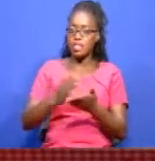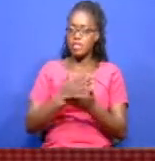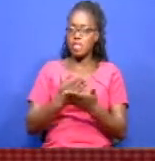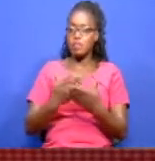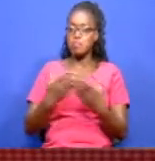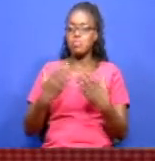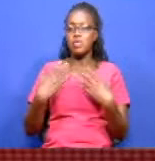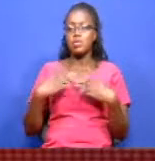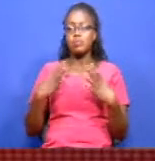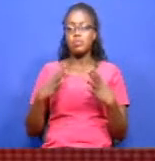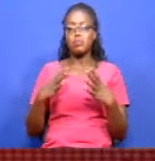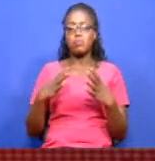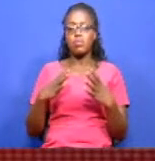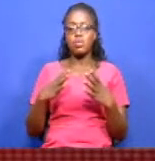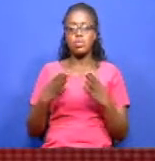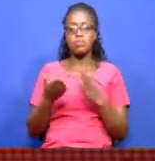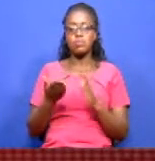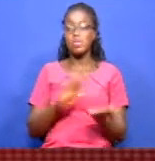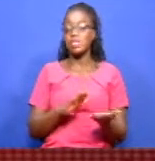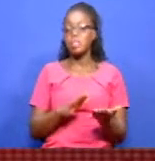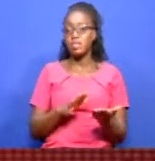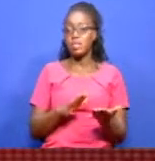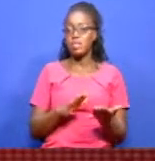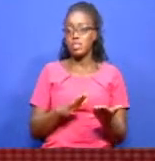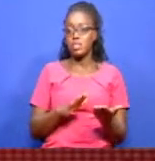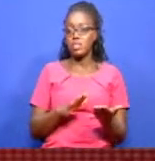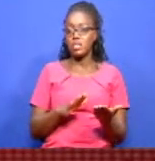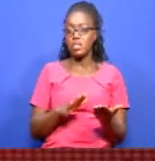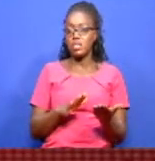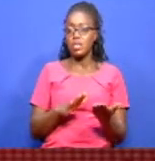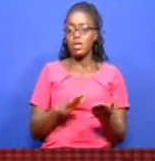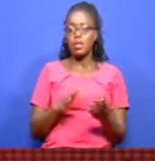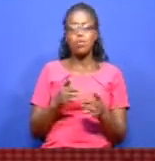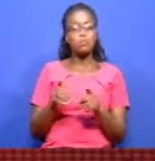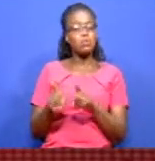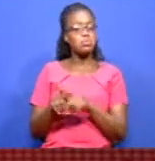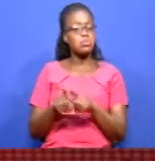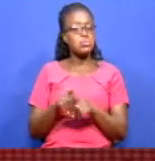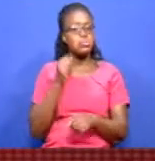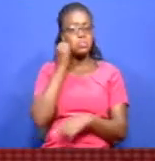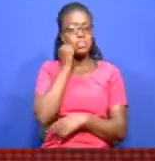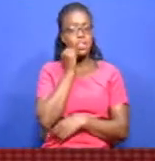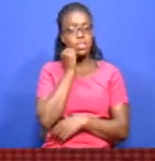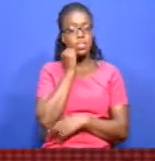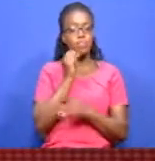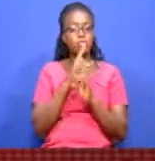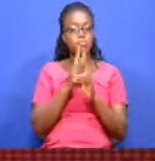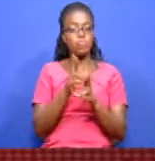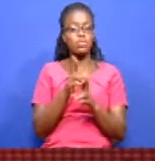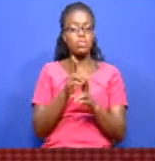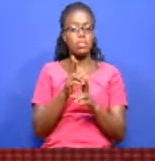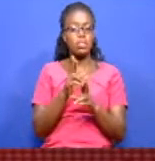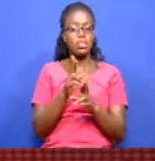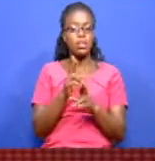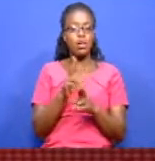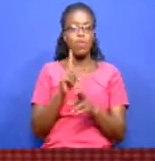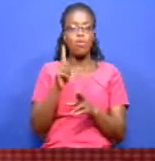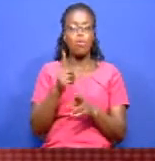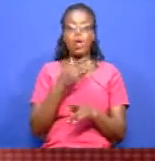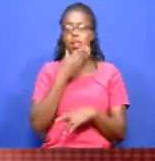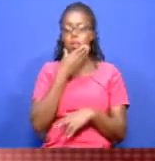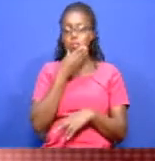out to be fatalities. On a sad note, I report that we have lost 1 male